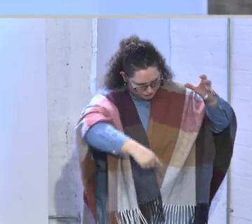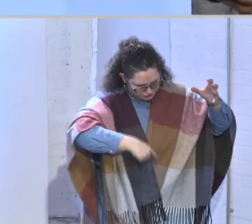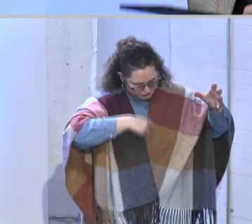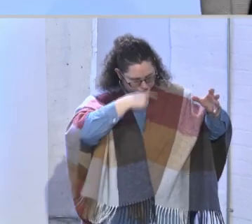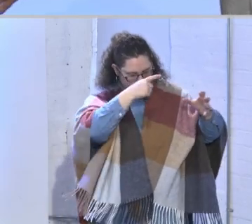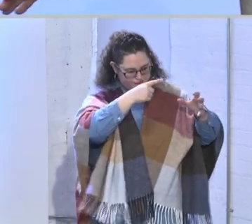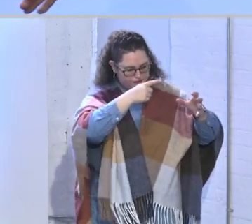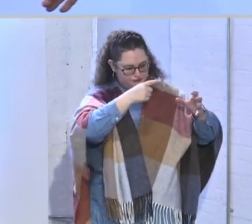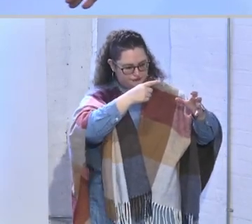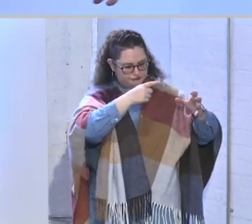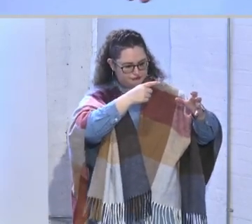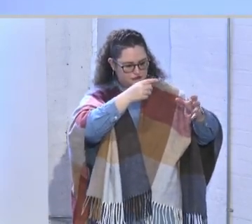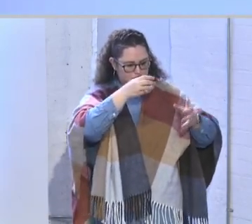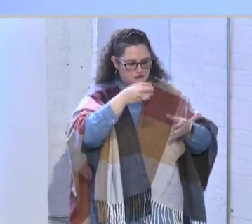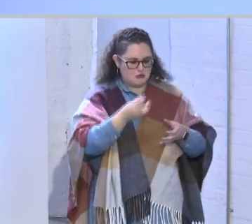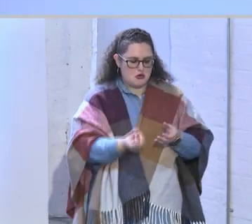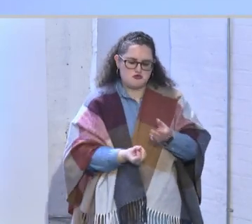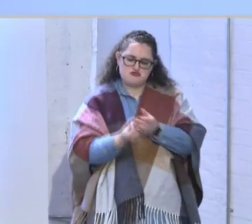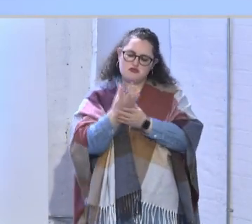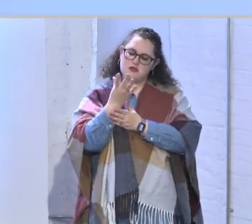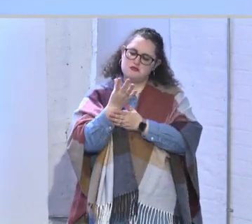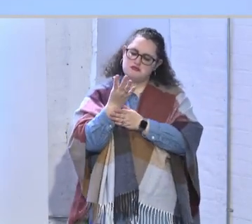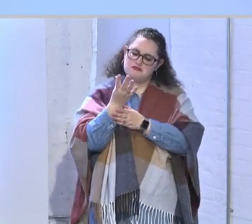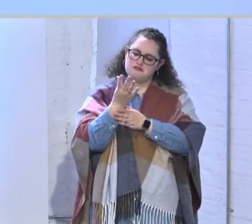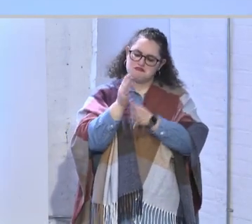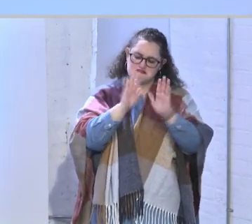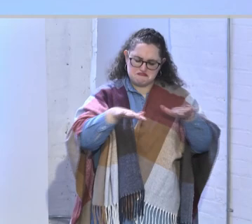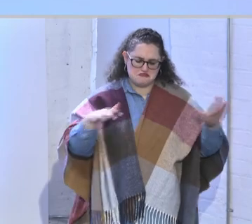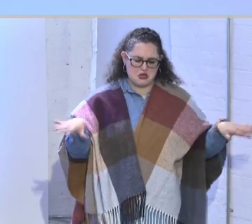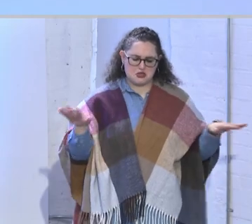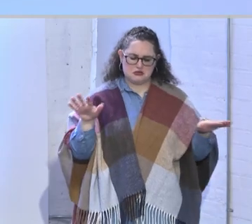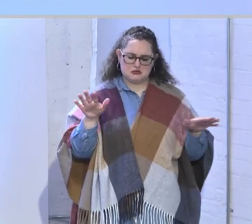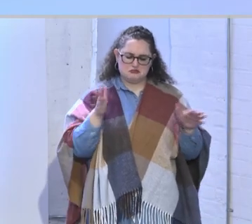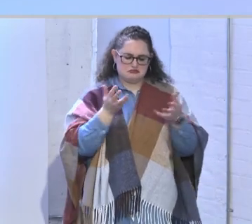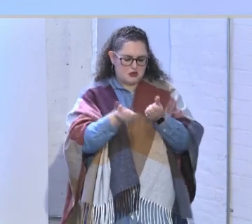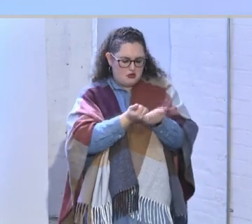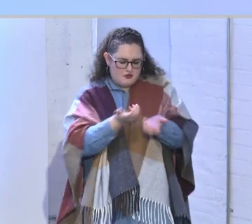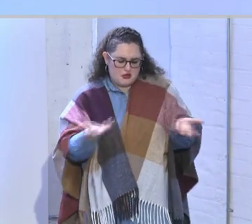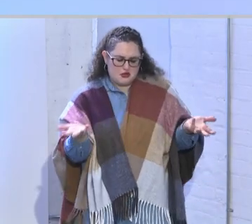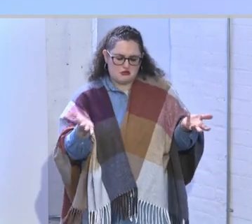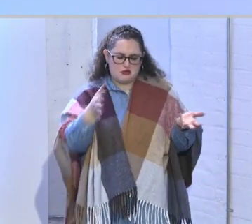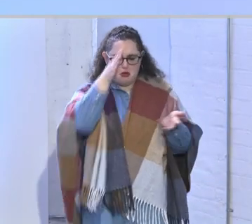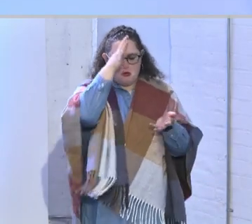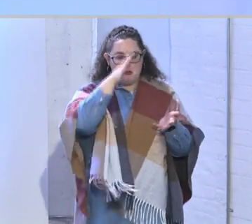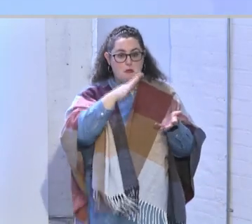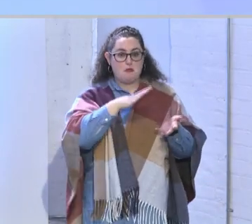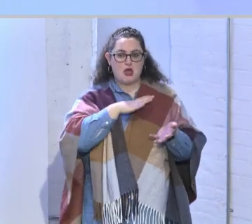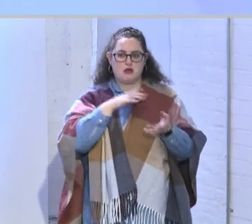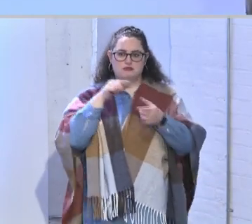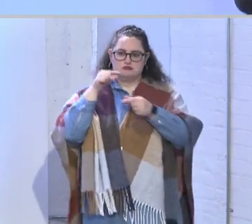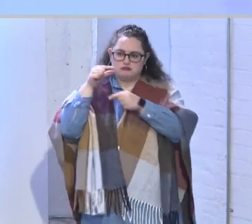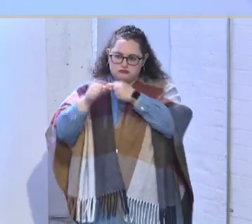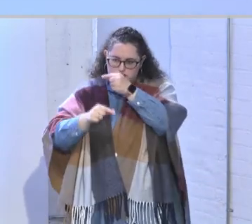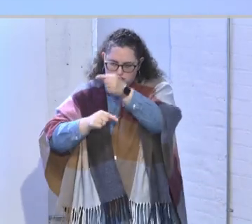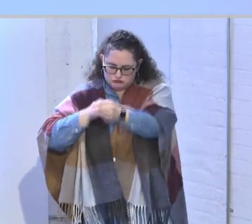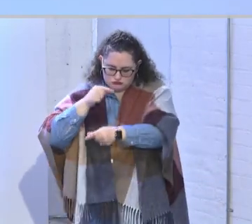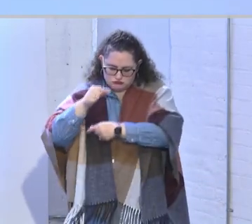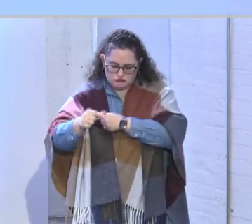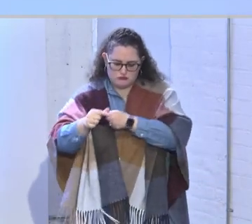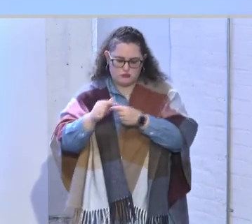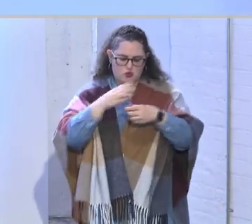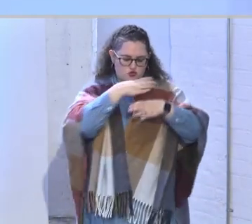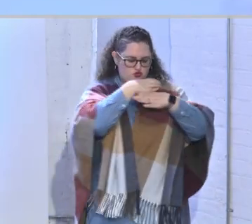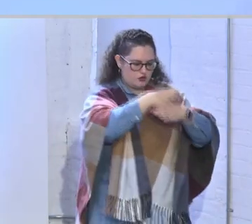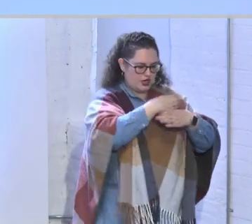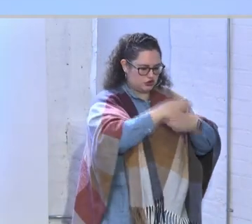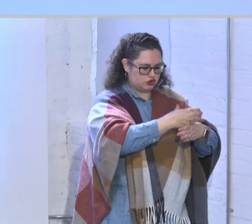man flourishes. And that's really a battle that we're seeing in our culture today, creation order. It has